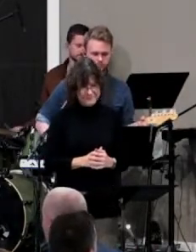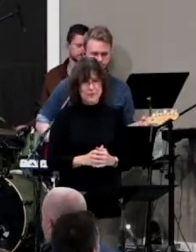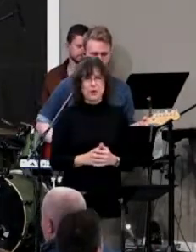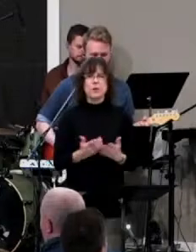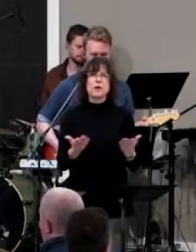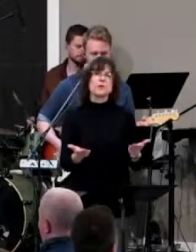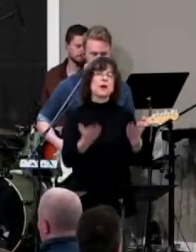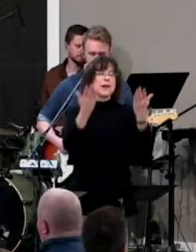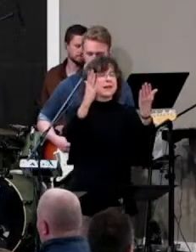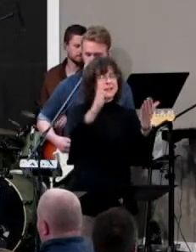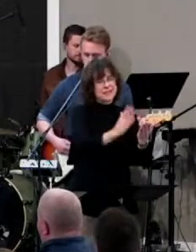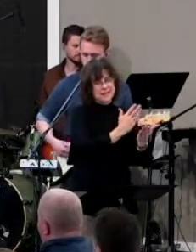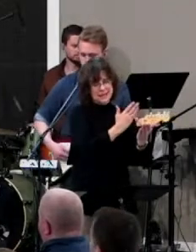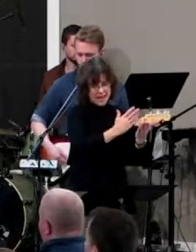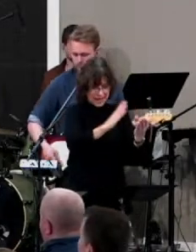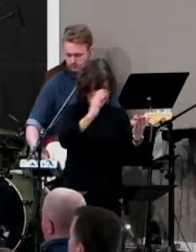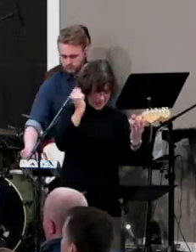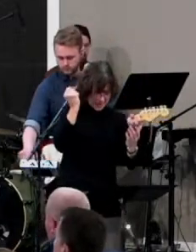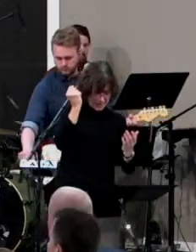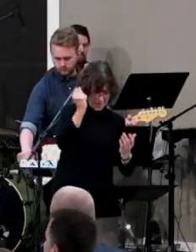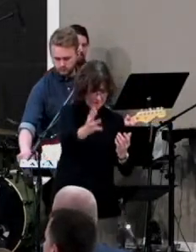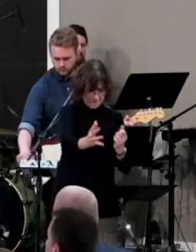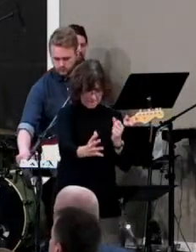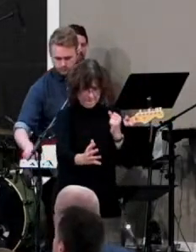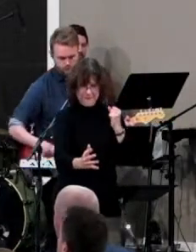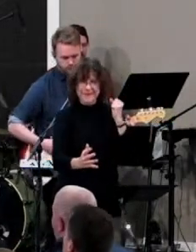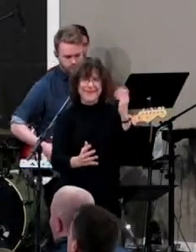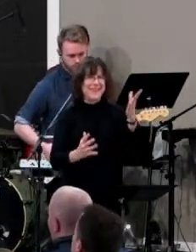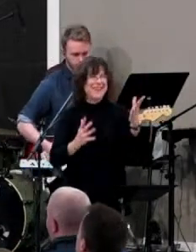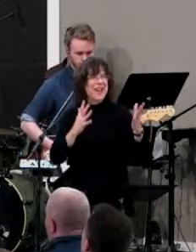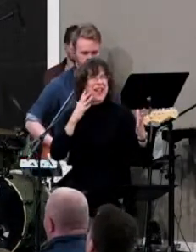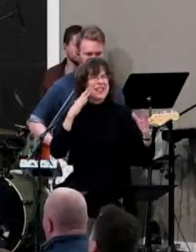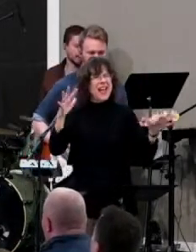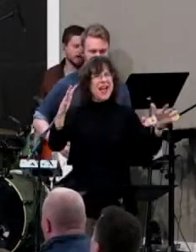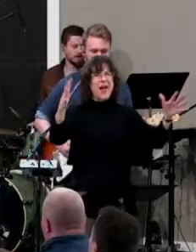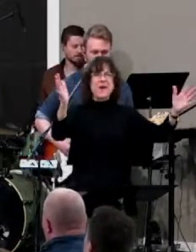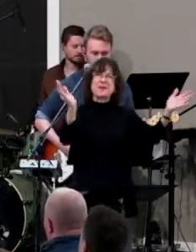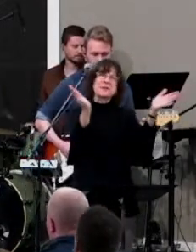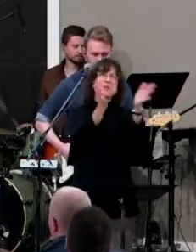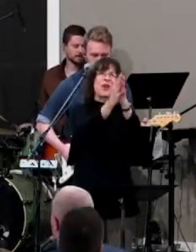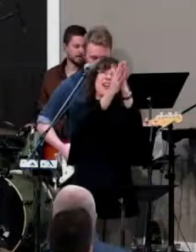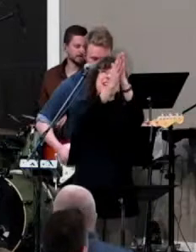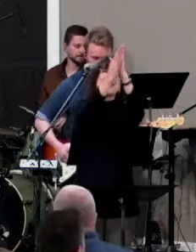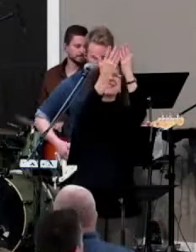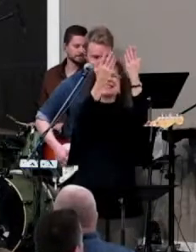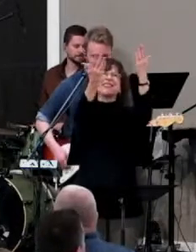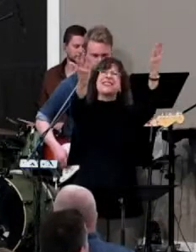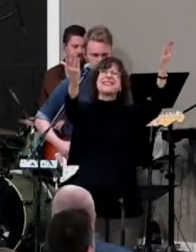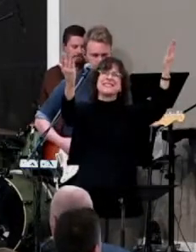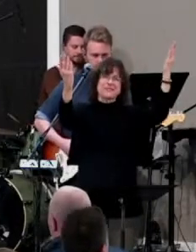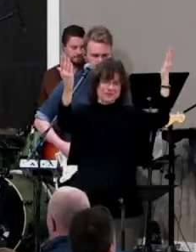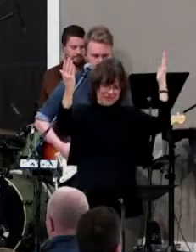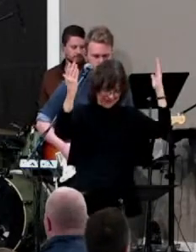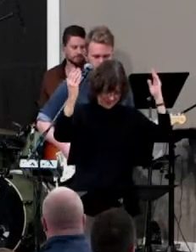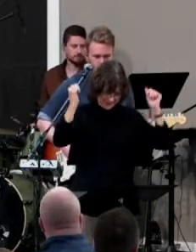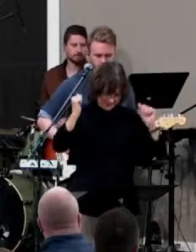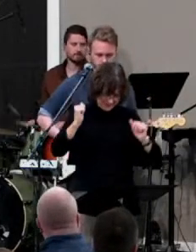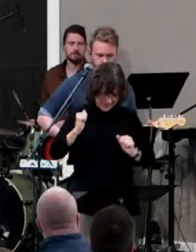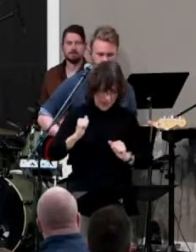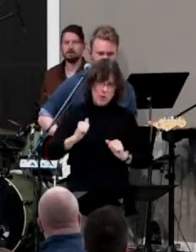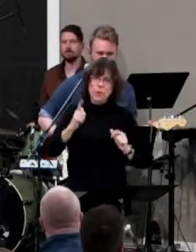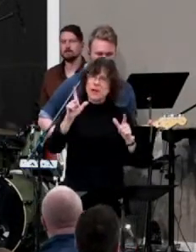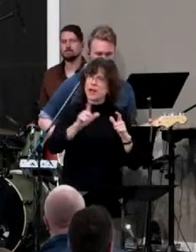all. We raise the anthem, our loudest praises ring,